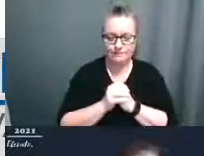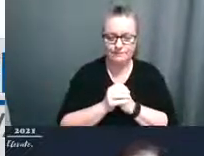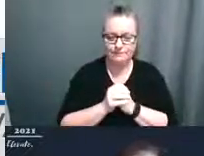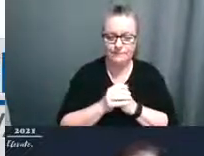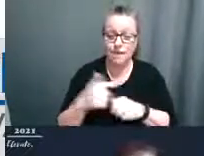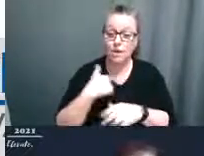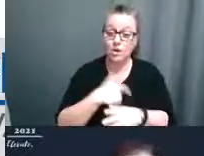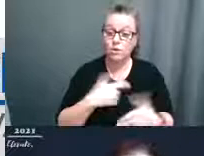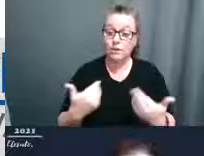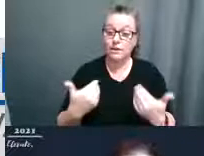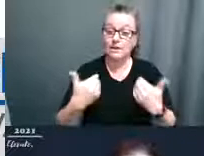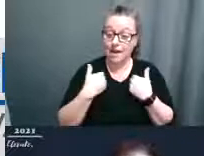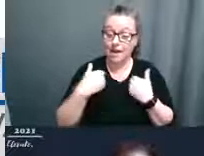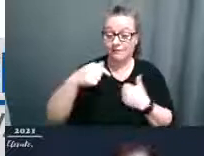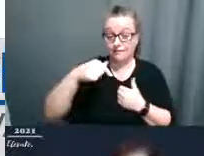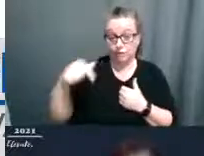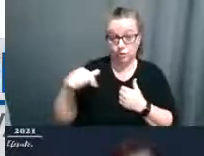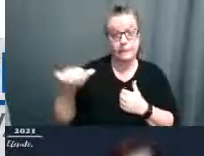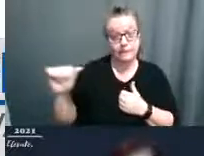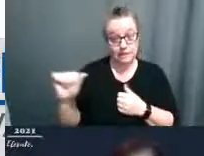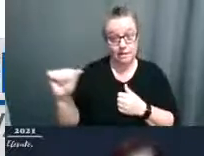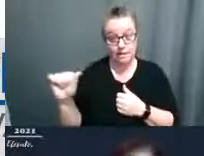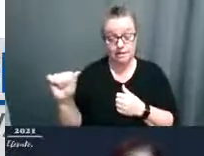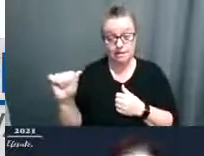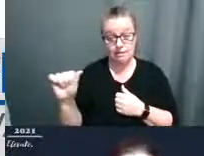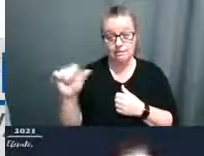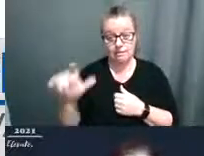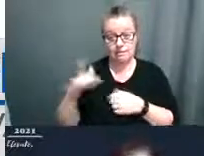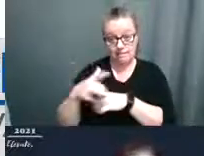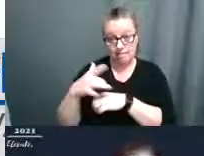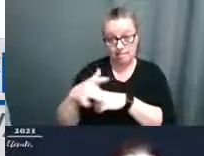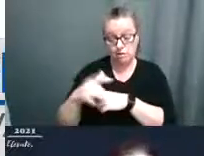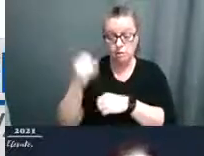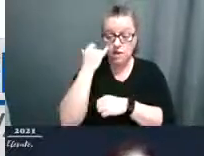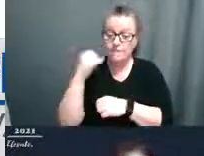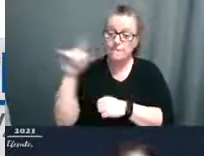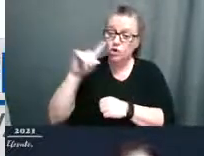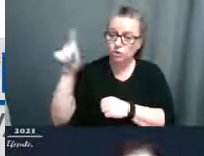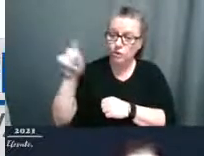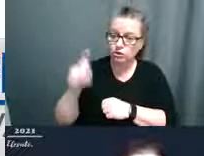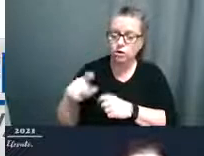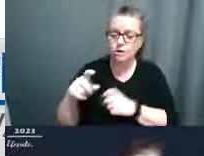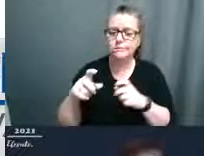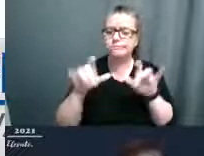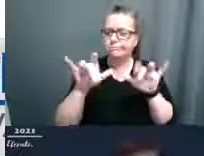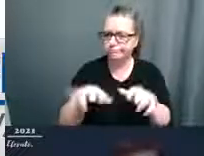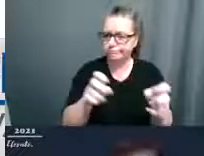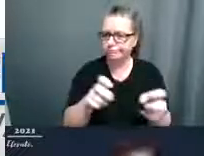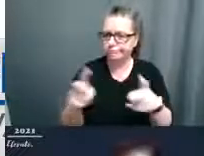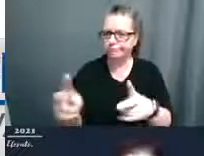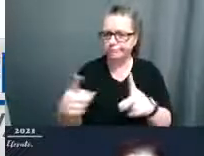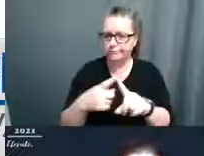We do have, however, the Q&A feature available. So if you have questions, please pop those into that